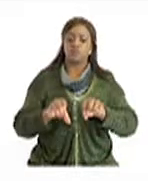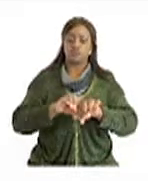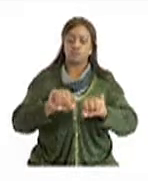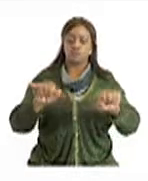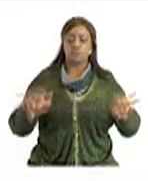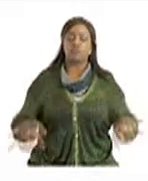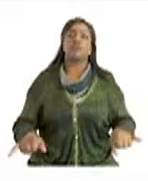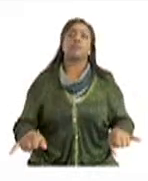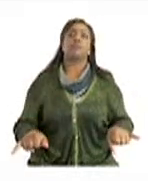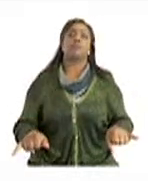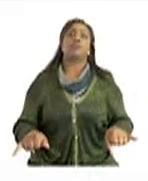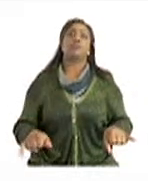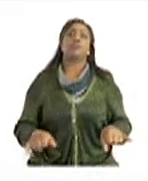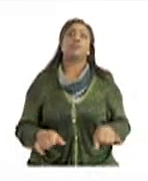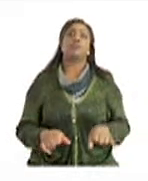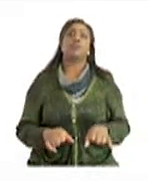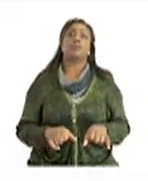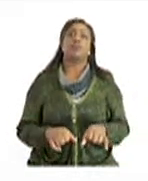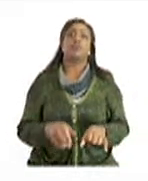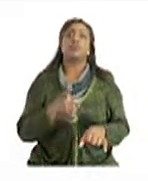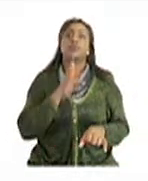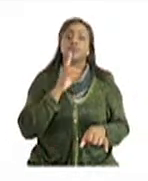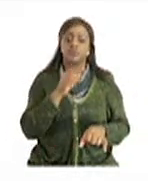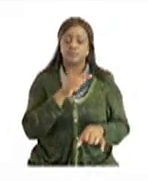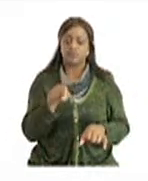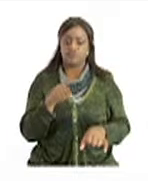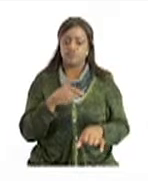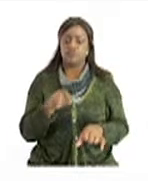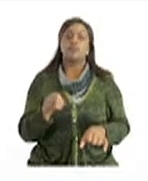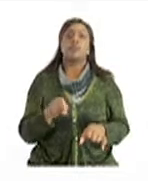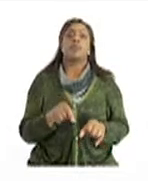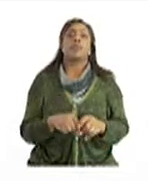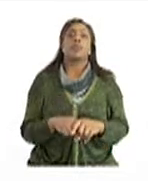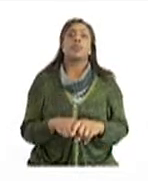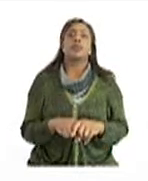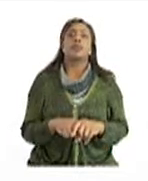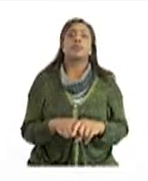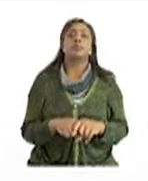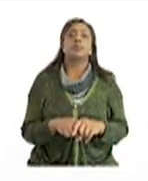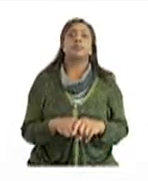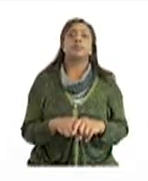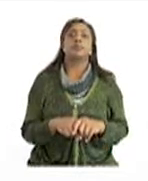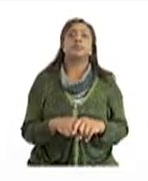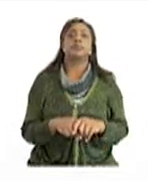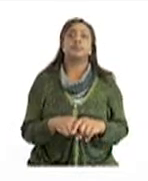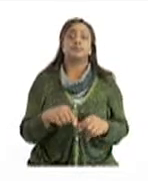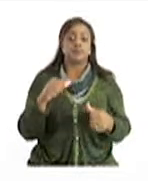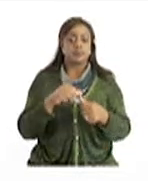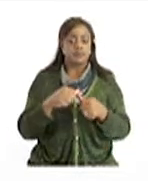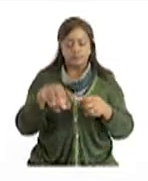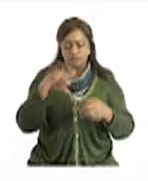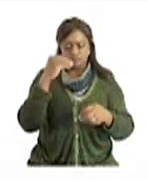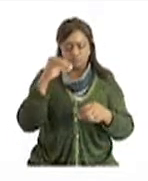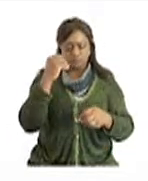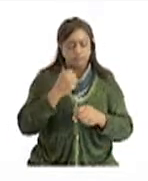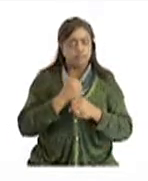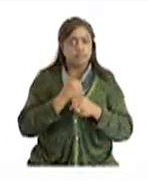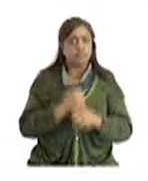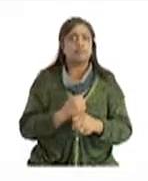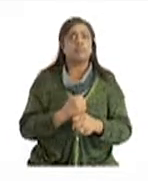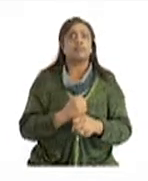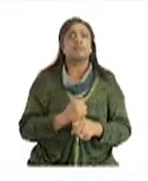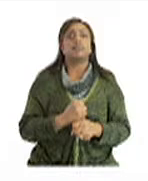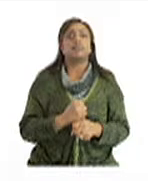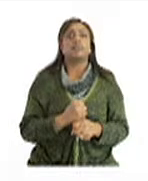studied them in reference to today's lesson, only then can you complete this activity 1. And at number